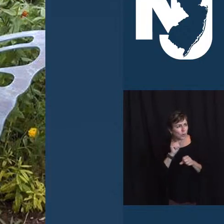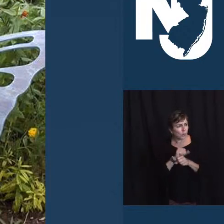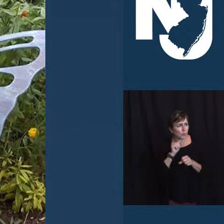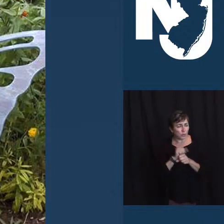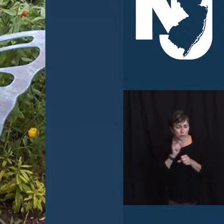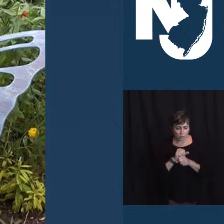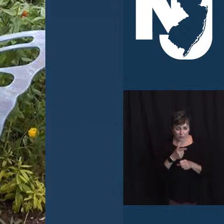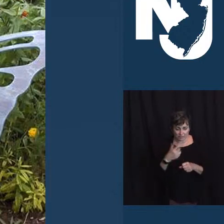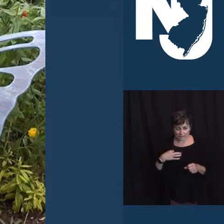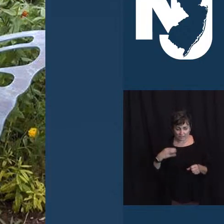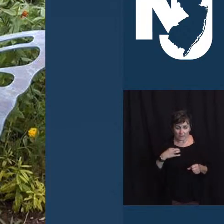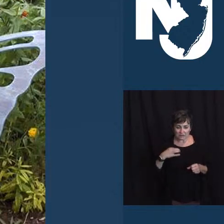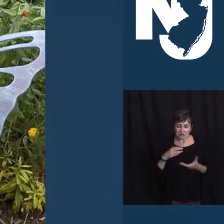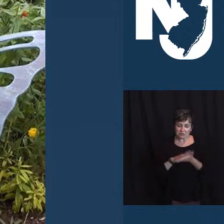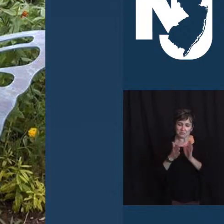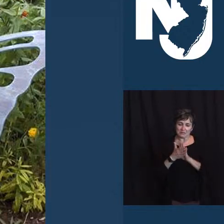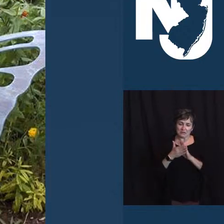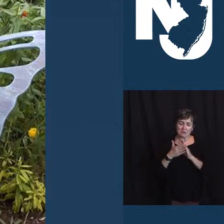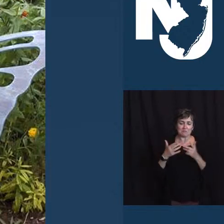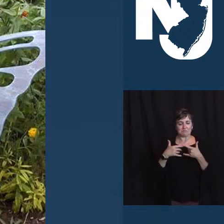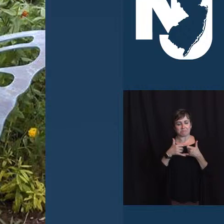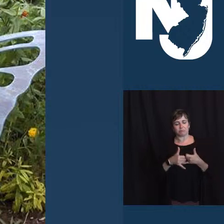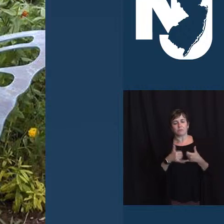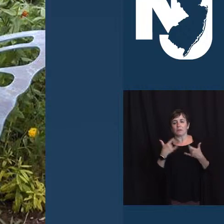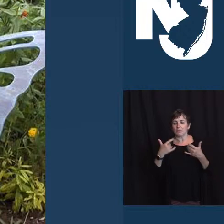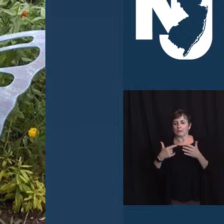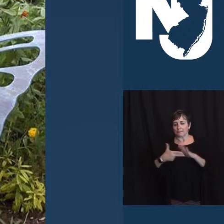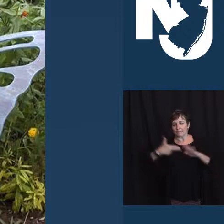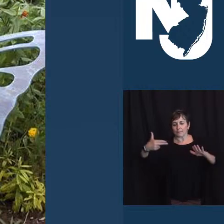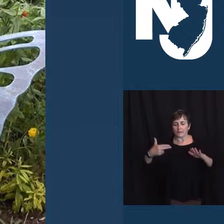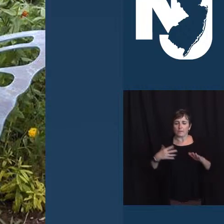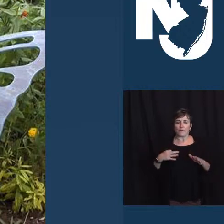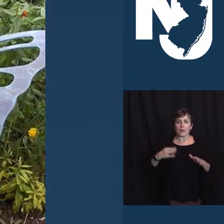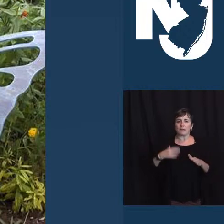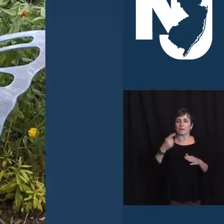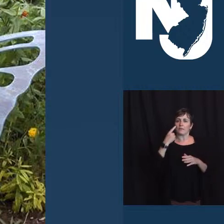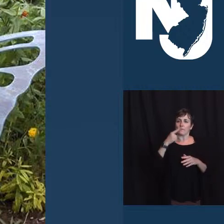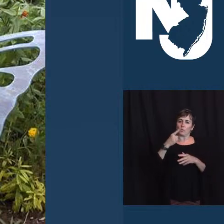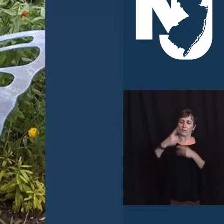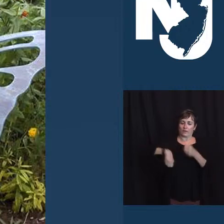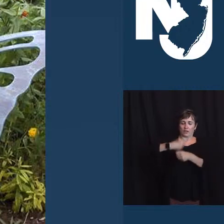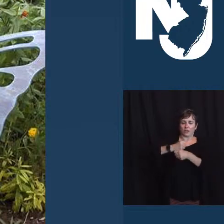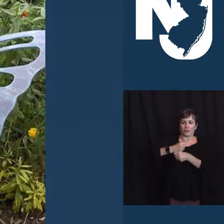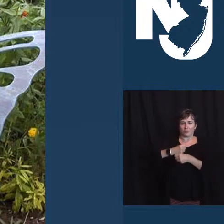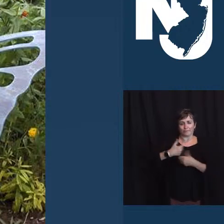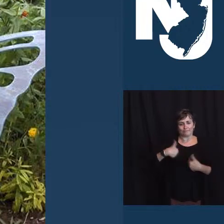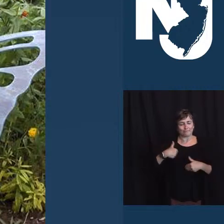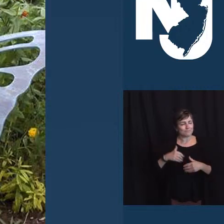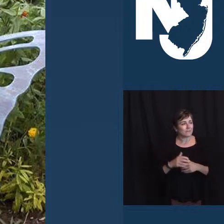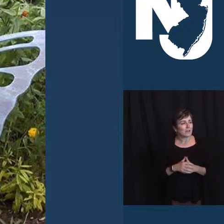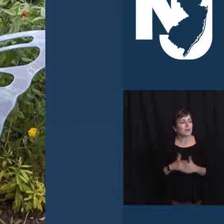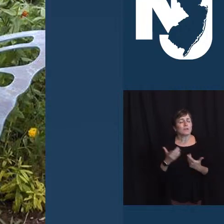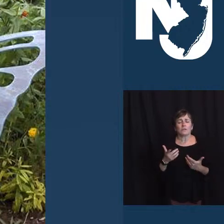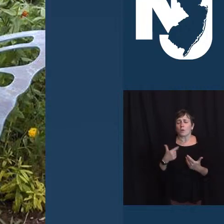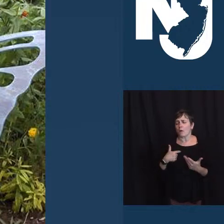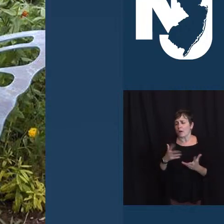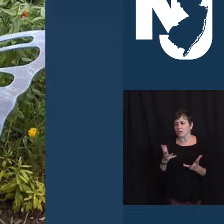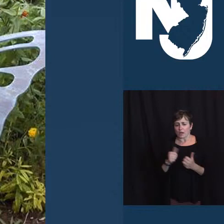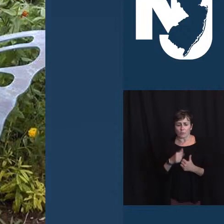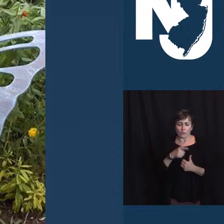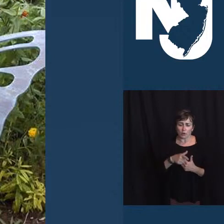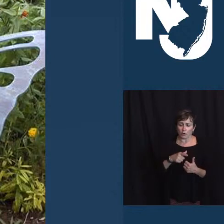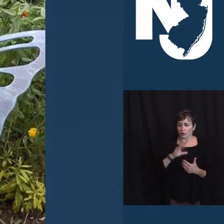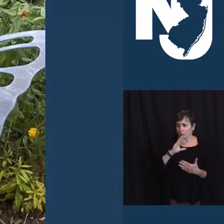Year honors in 2017. She leaves behind her children, Natalie, with whom I had the great honor of speaking on Wednesday, Mary